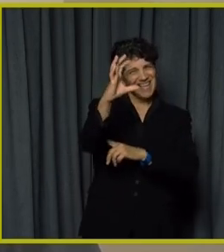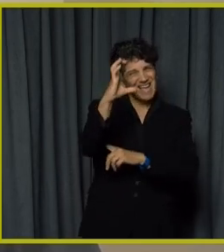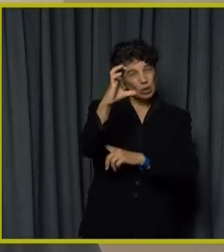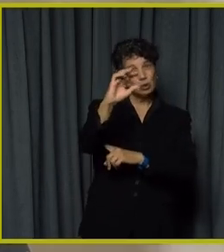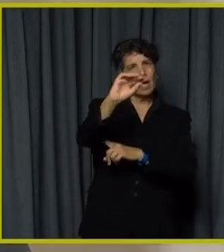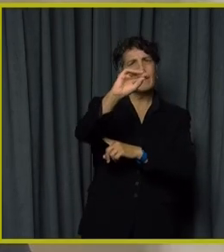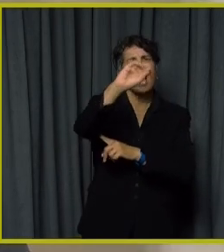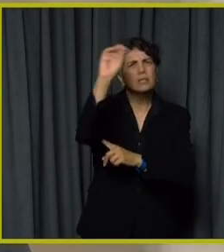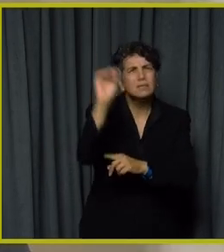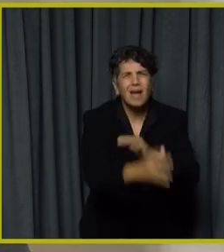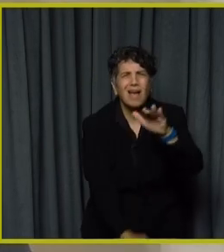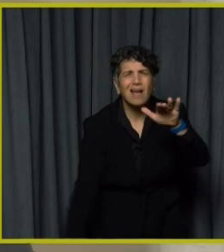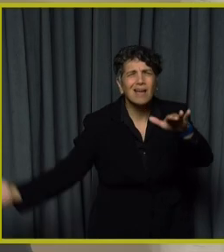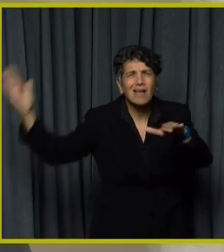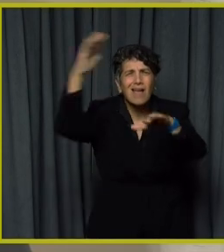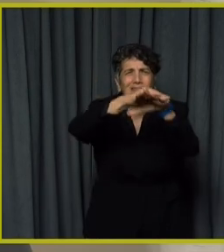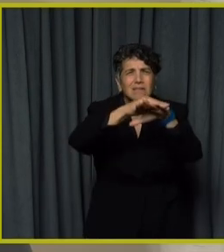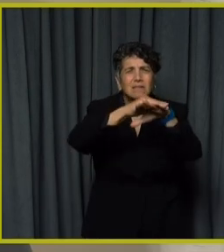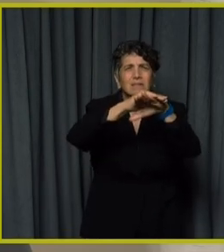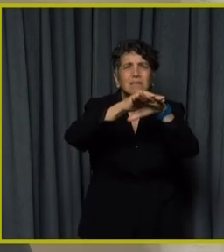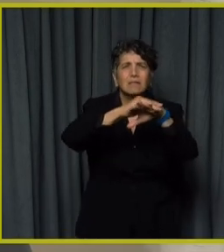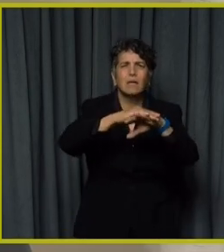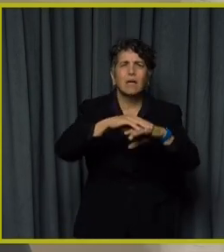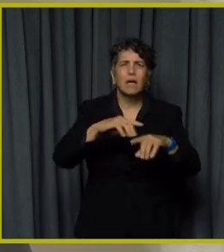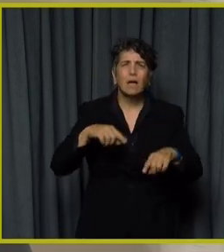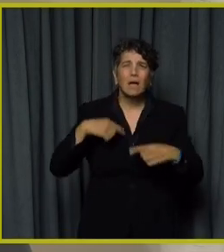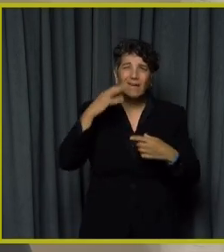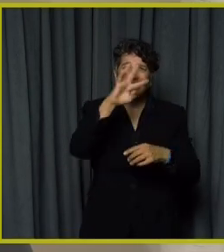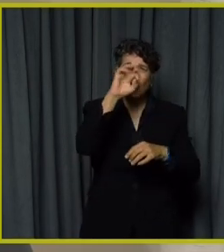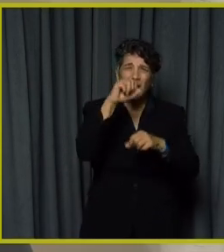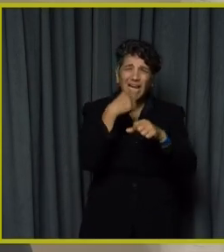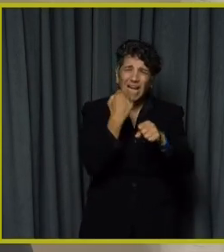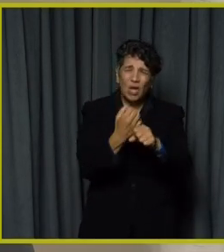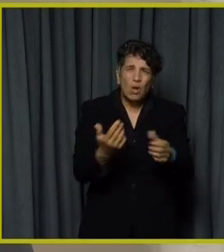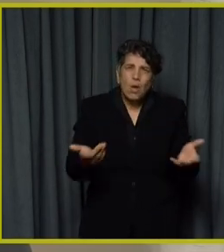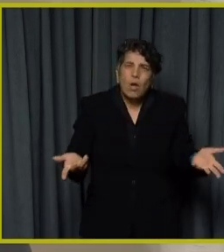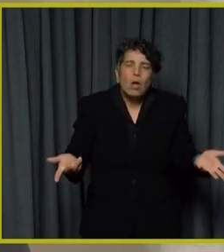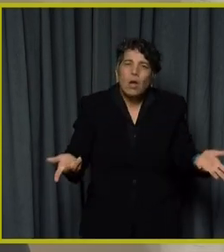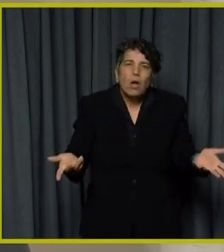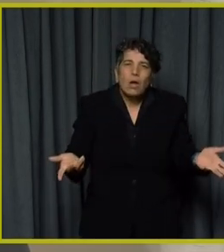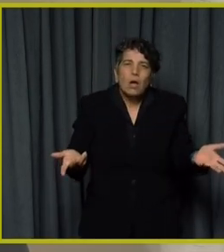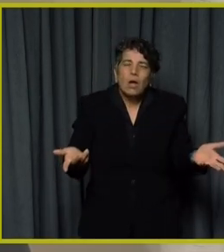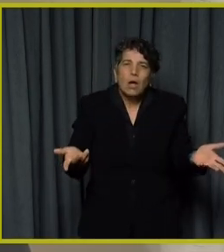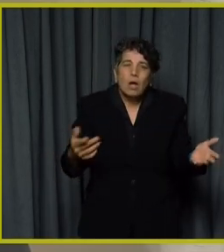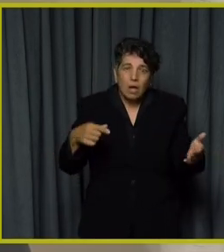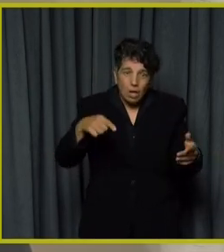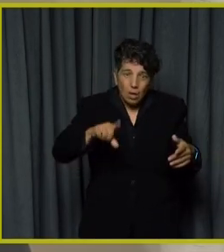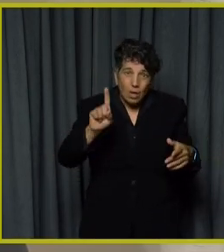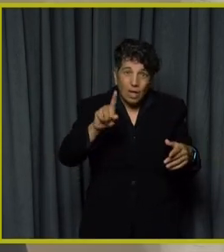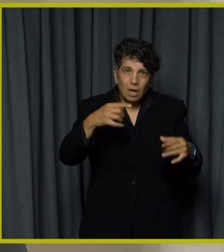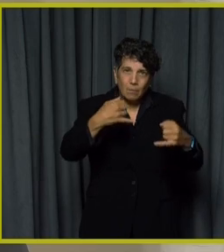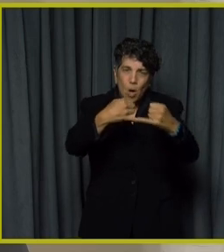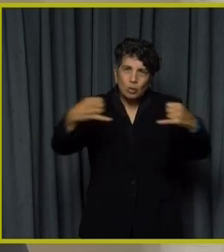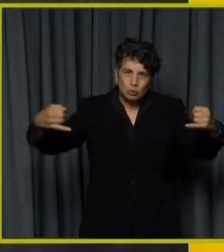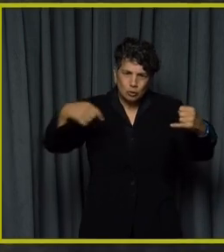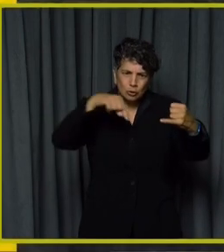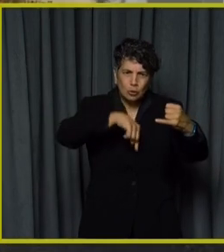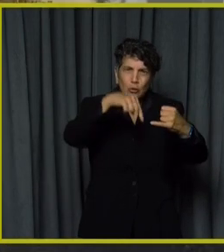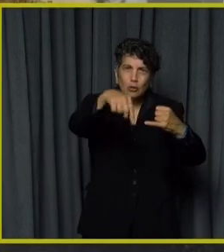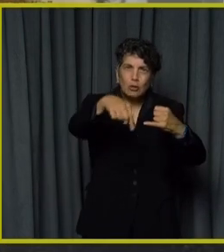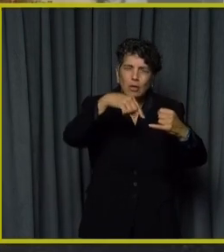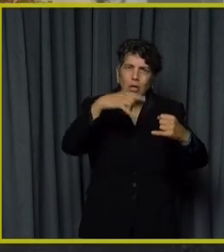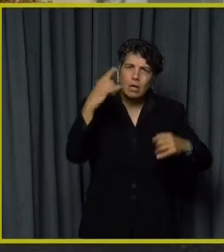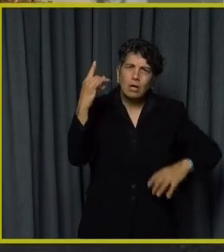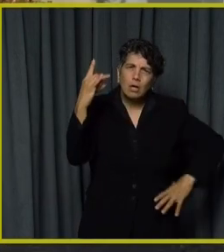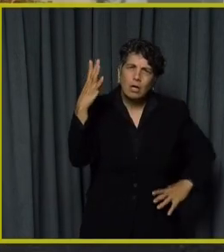40 years, with 11 times as many deportations during that time frame? My